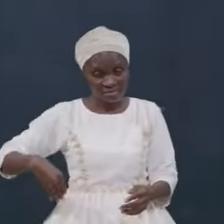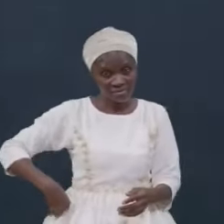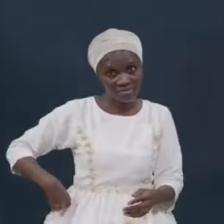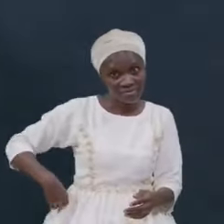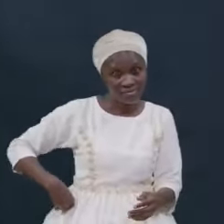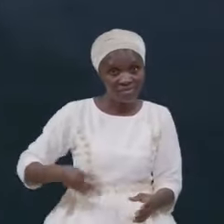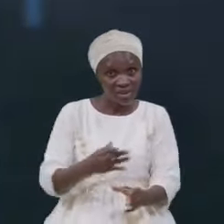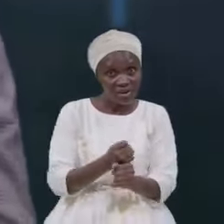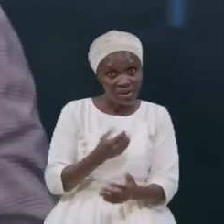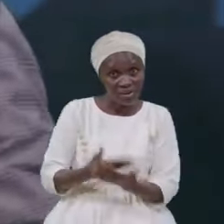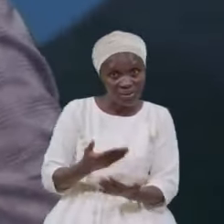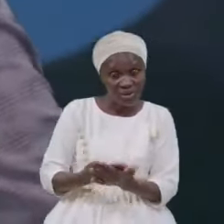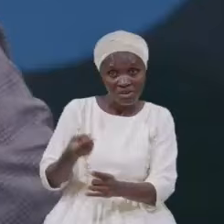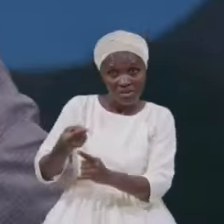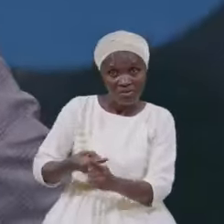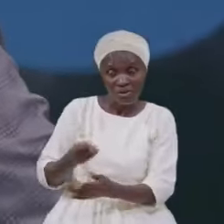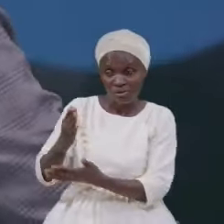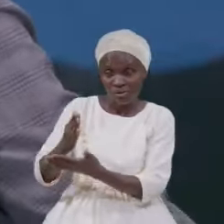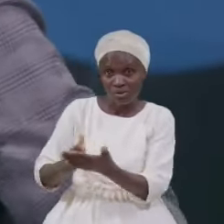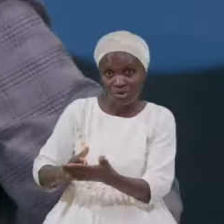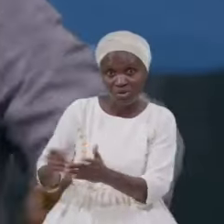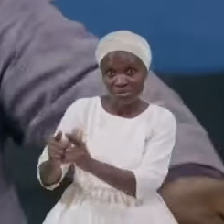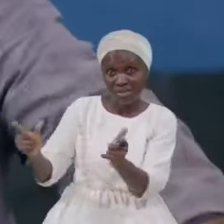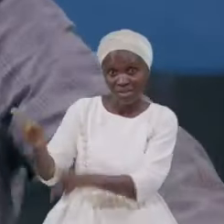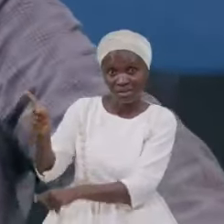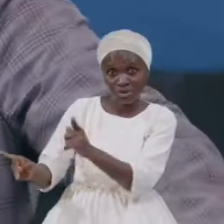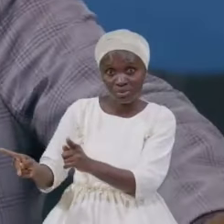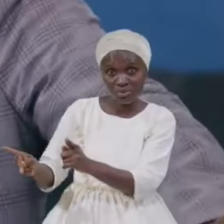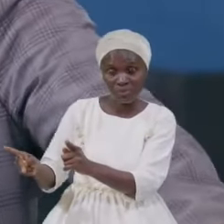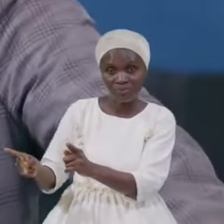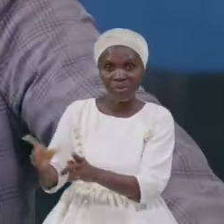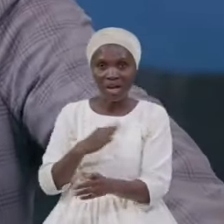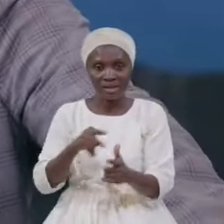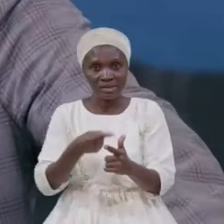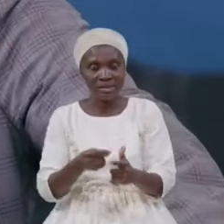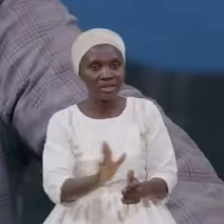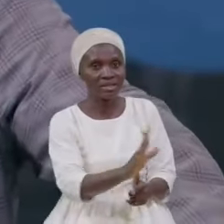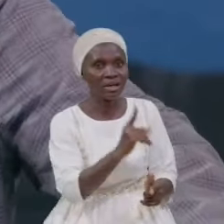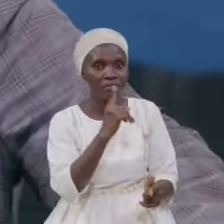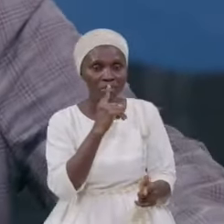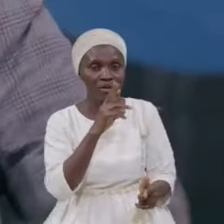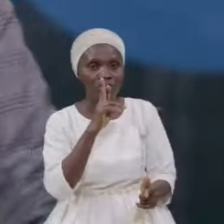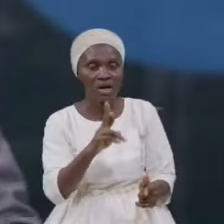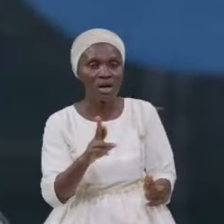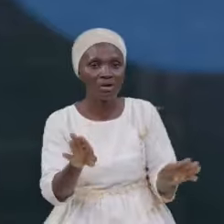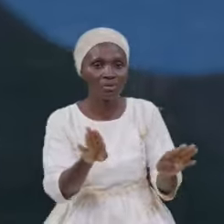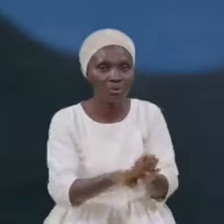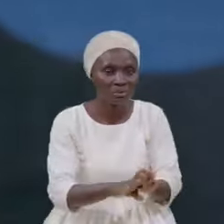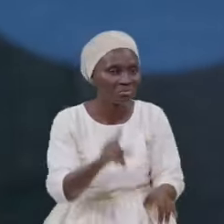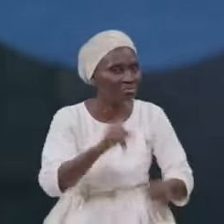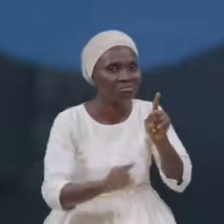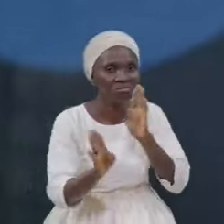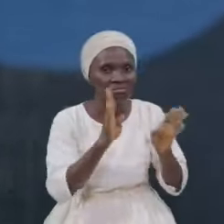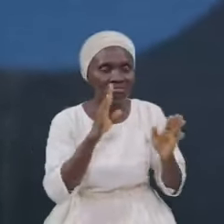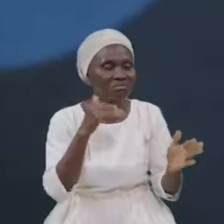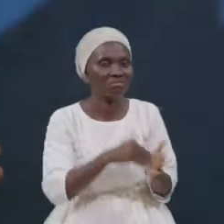mouths are muscle, they cannot talk. But thank God for Nathan. He came to David and